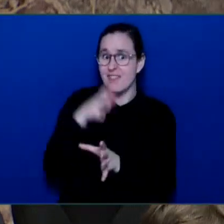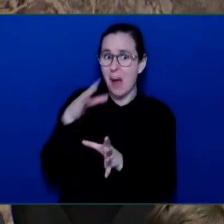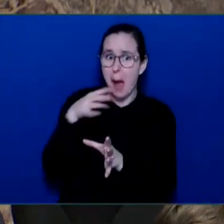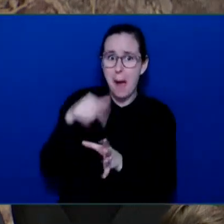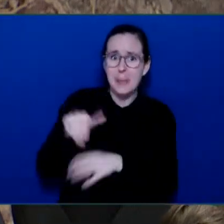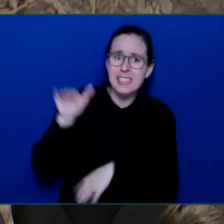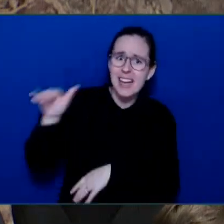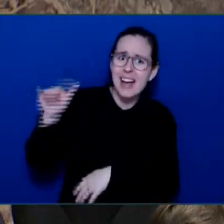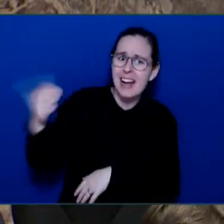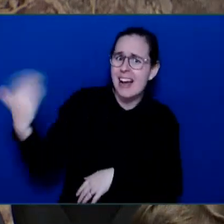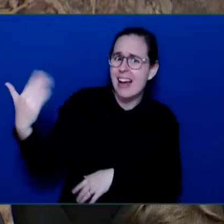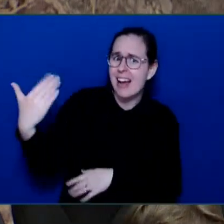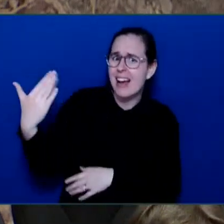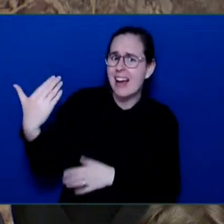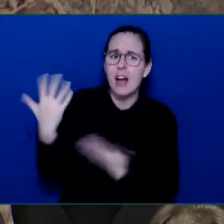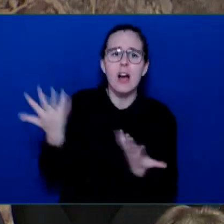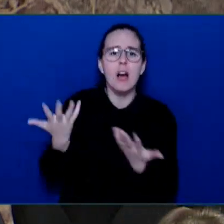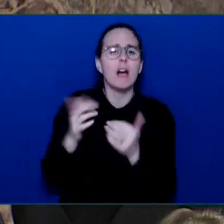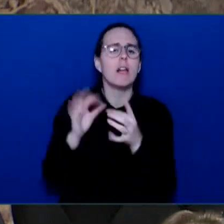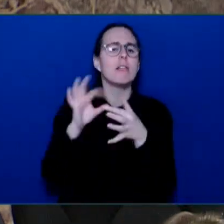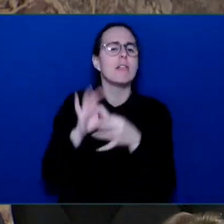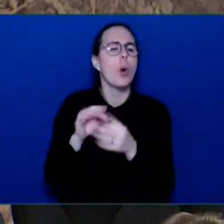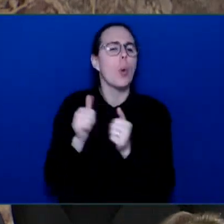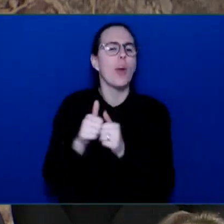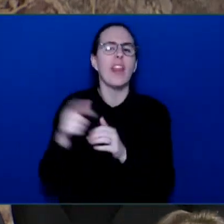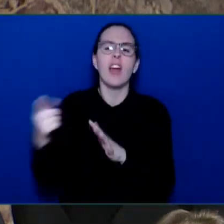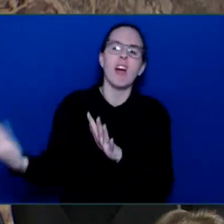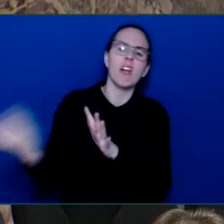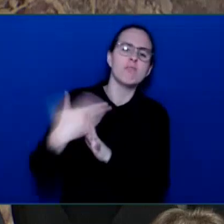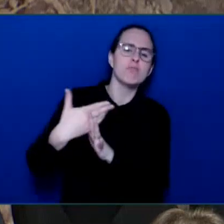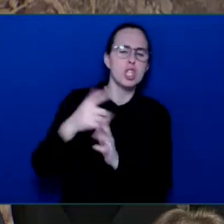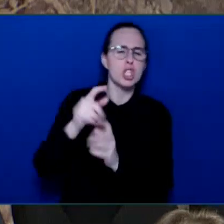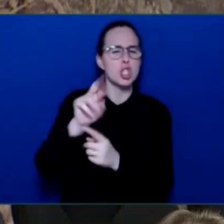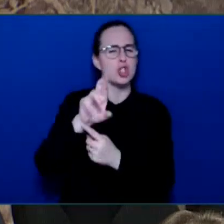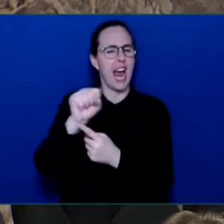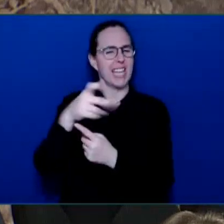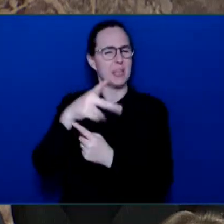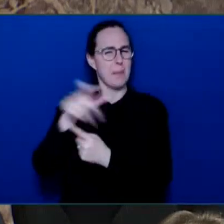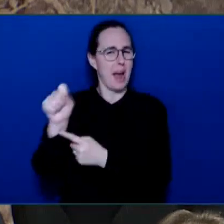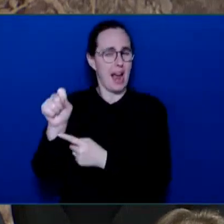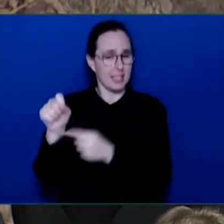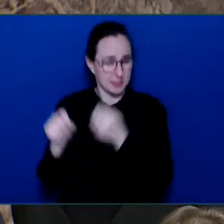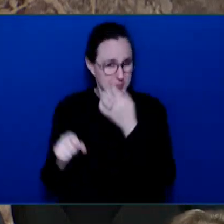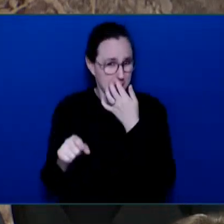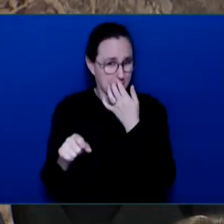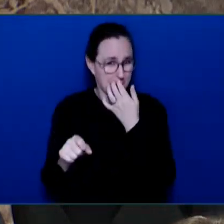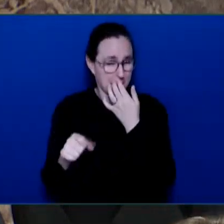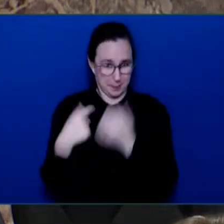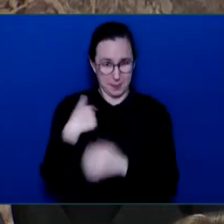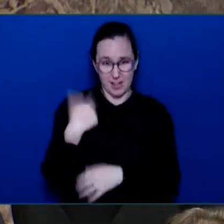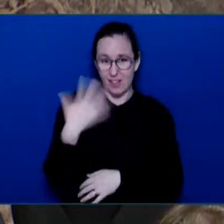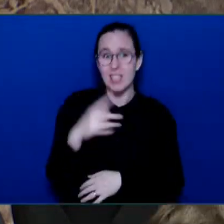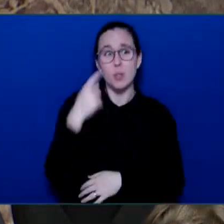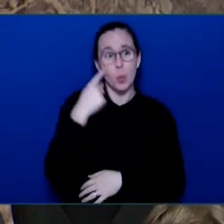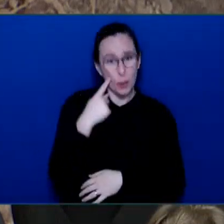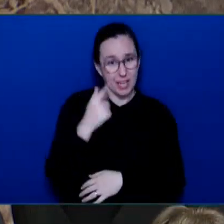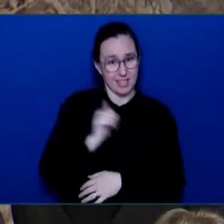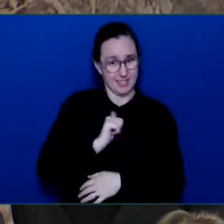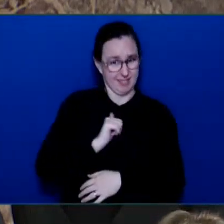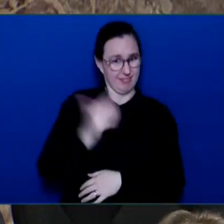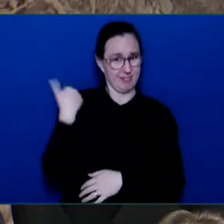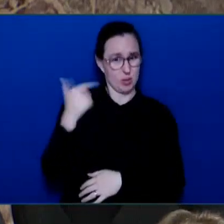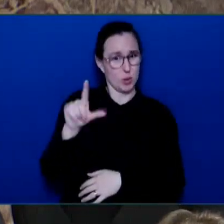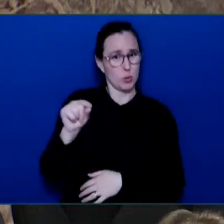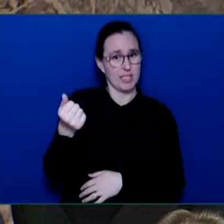this firsthand right here in Victoria back in 2019, as did many of the BCAC members that are likely here today.